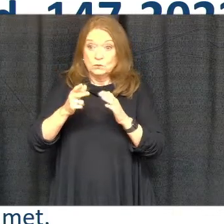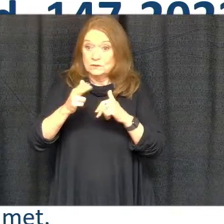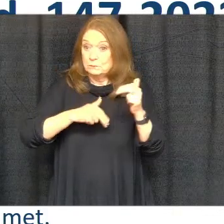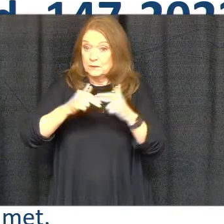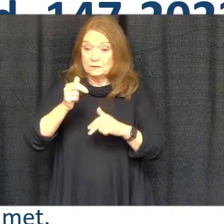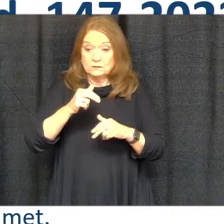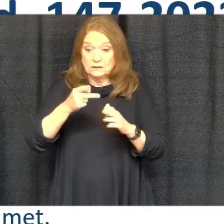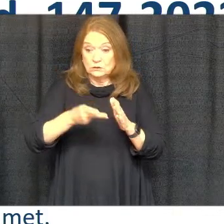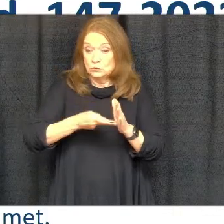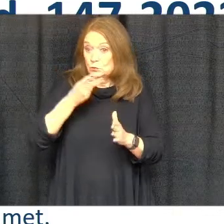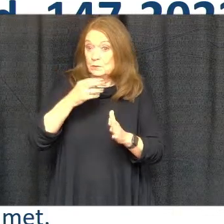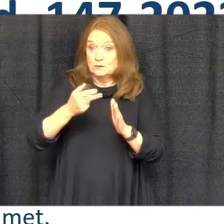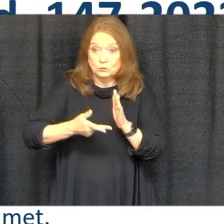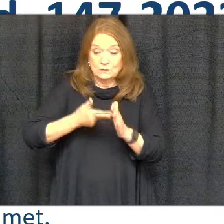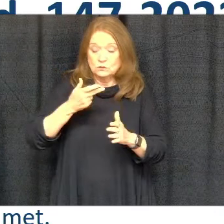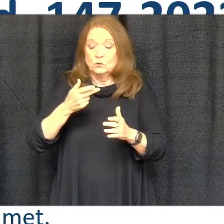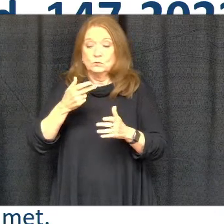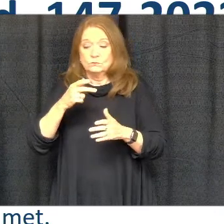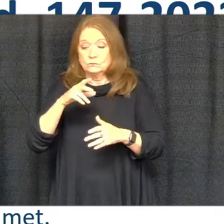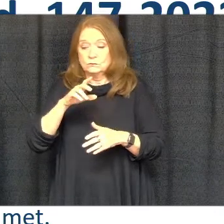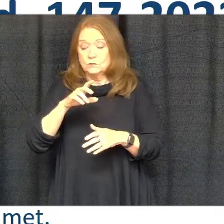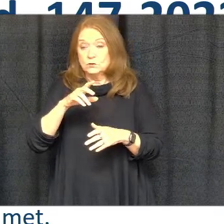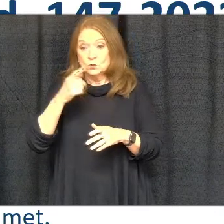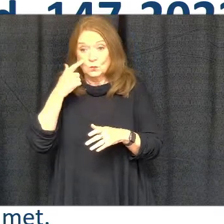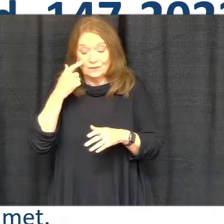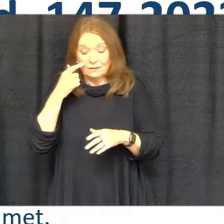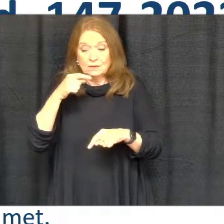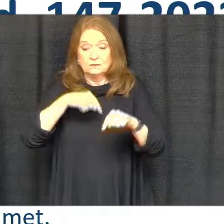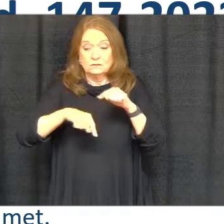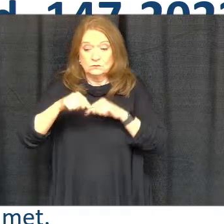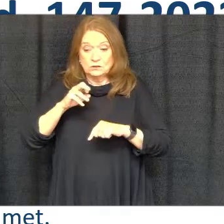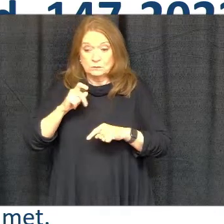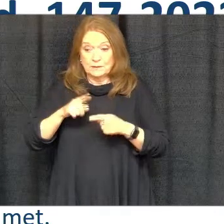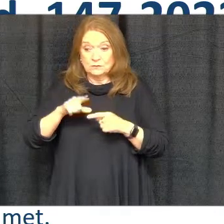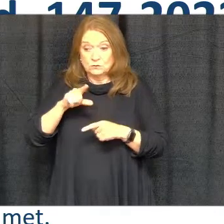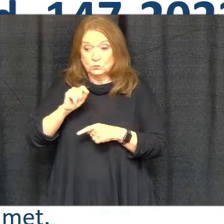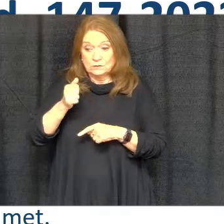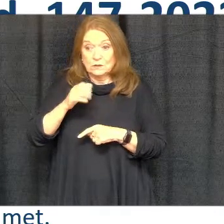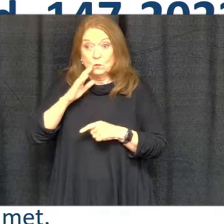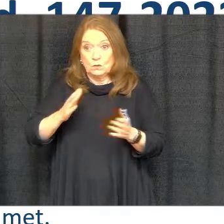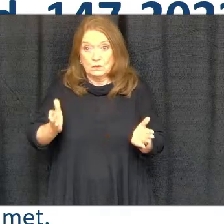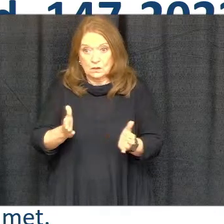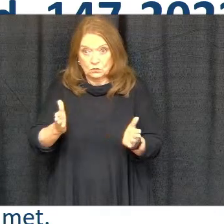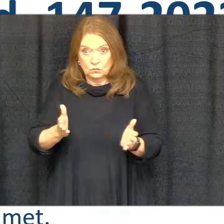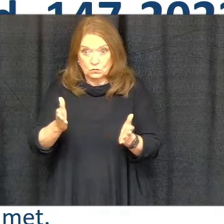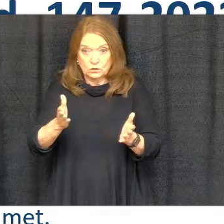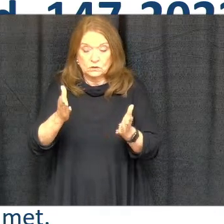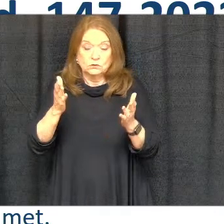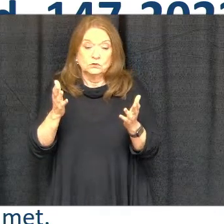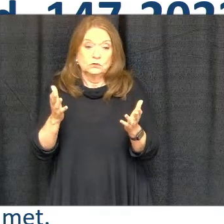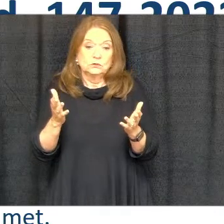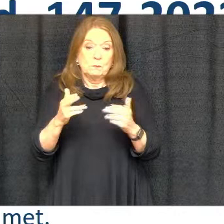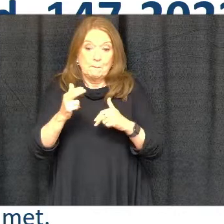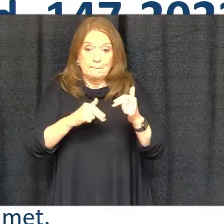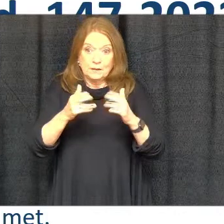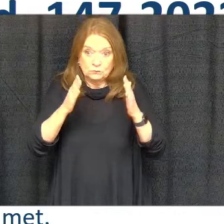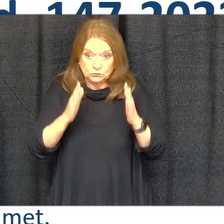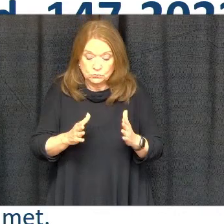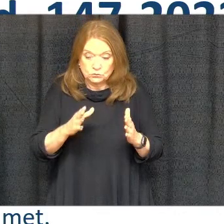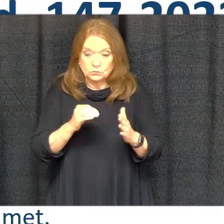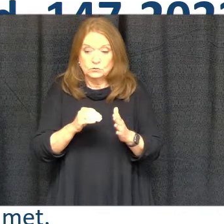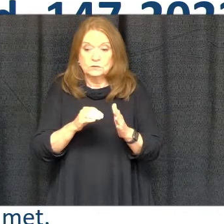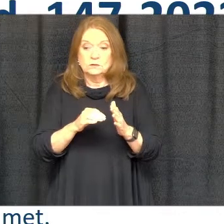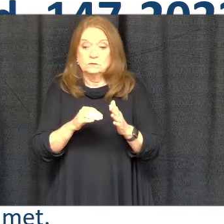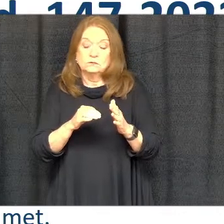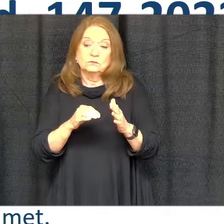triplexes. So we think the economics of the change and the rollback to 2010 will encourage builders and developers